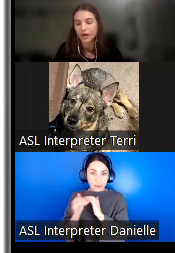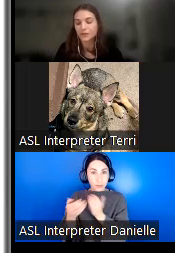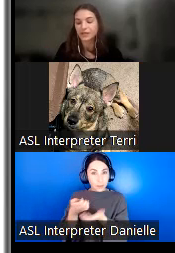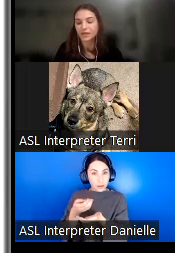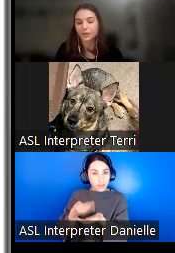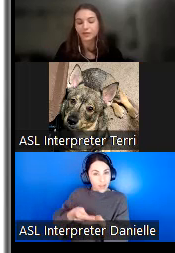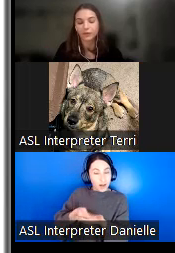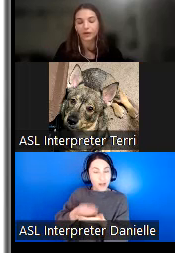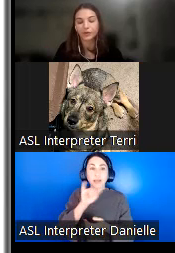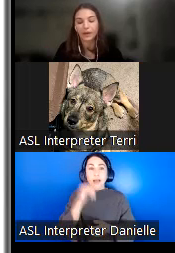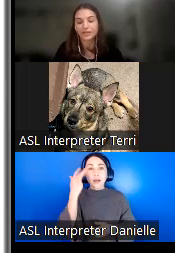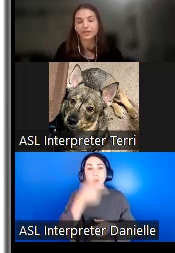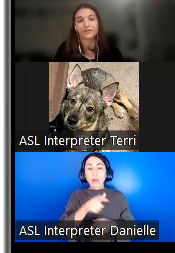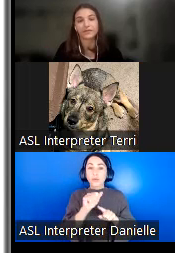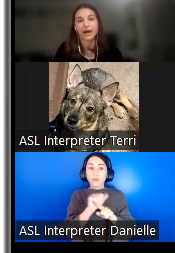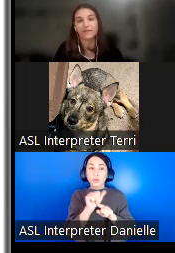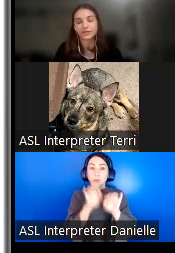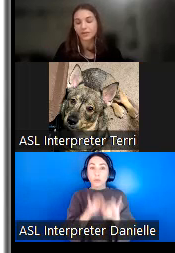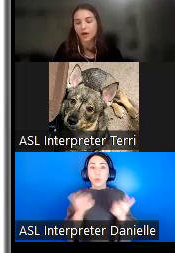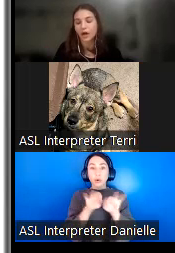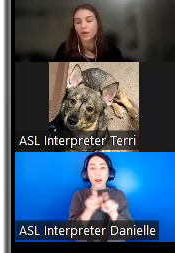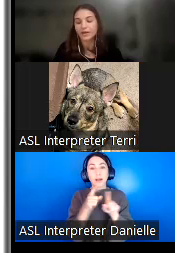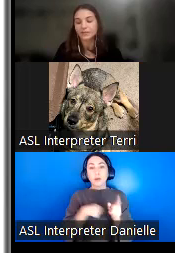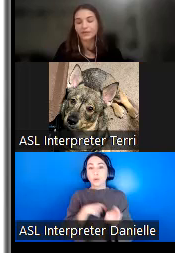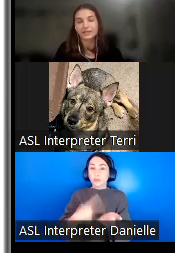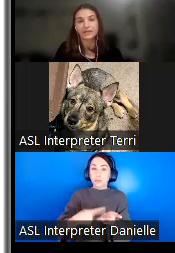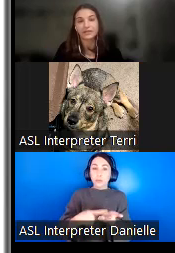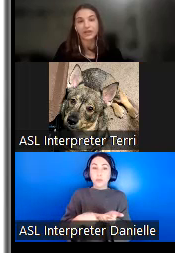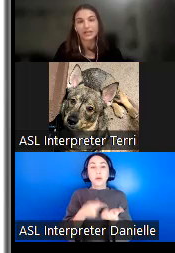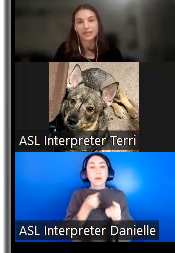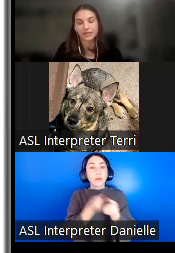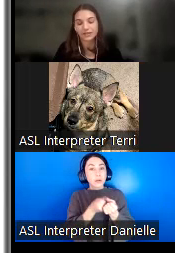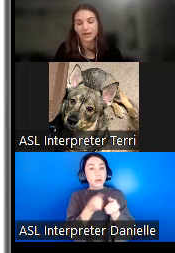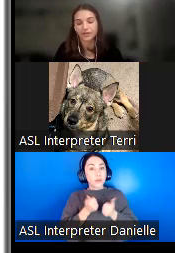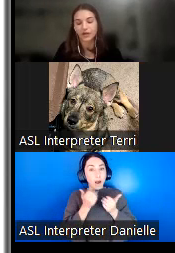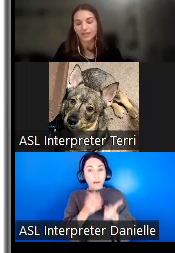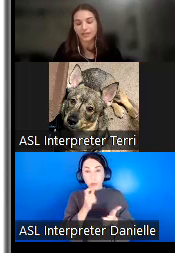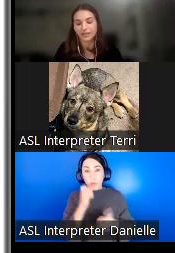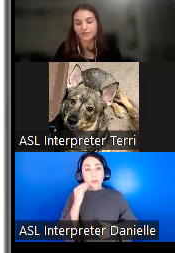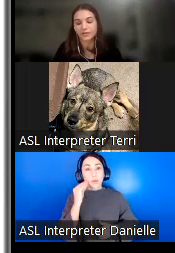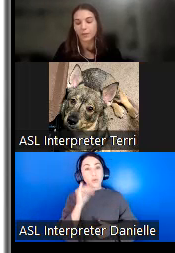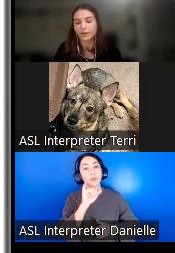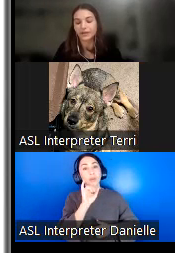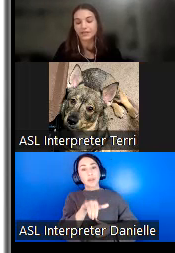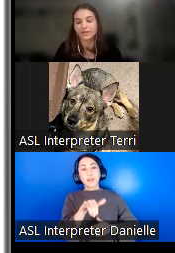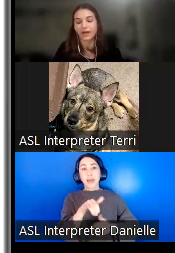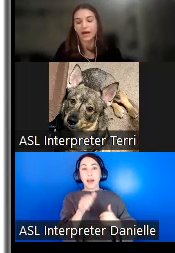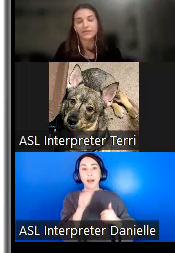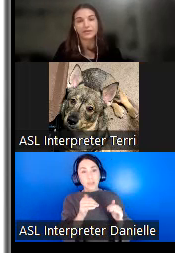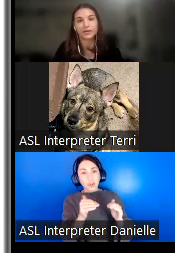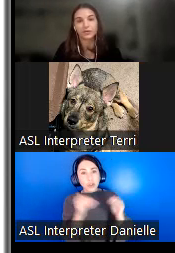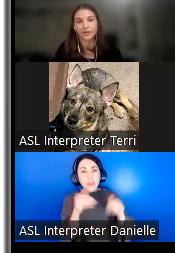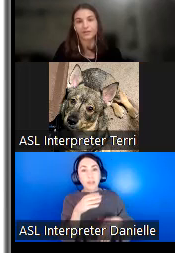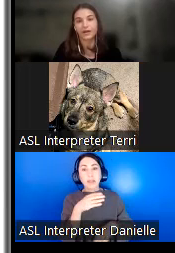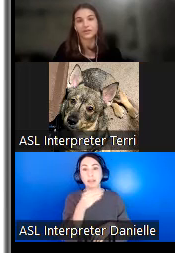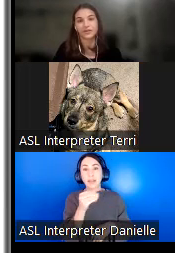important as we continue exploring new ways to serve survivors who are experiencing these injustices and stresses from so many places in their